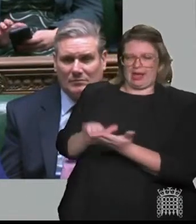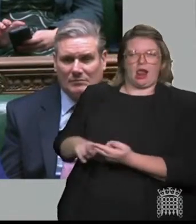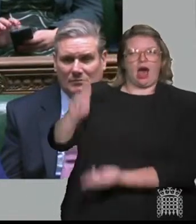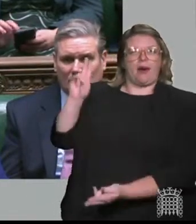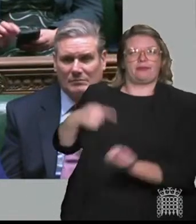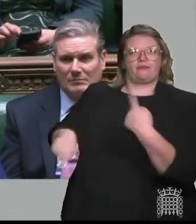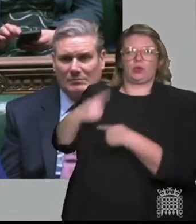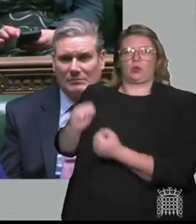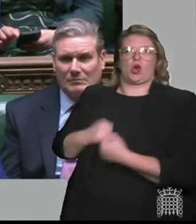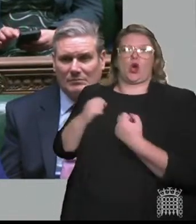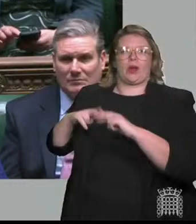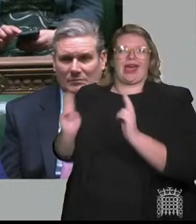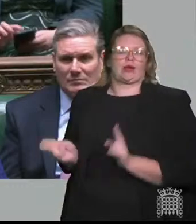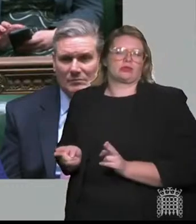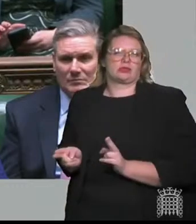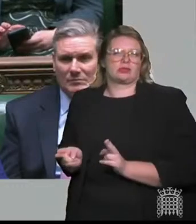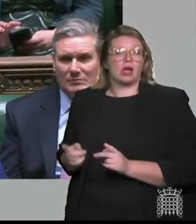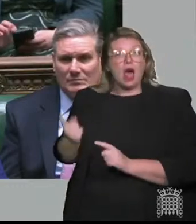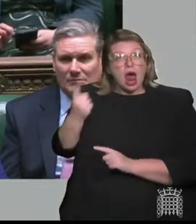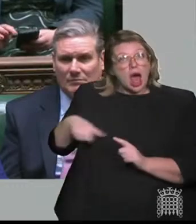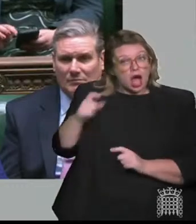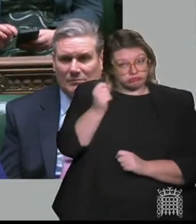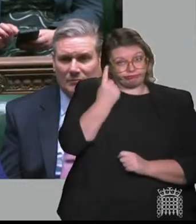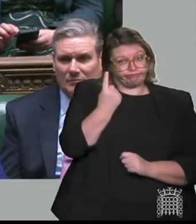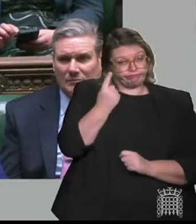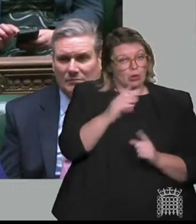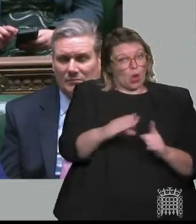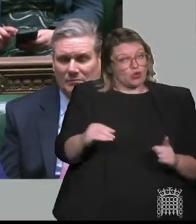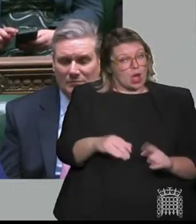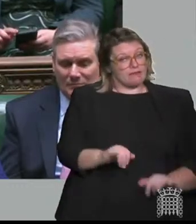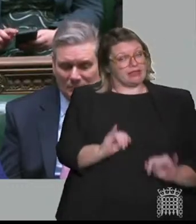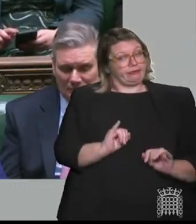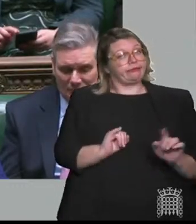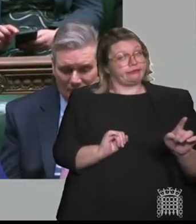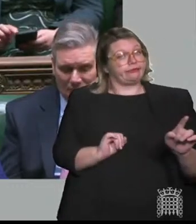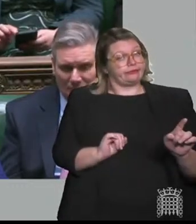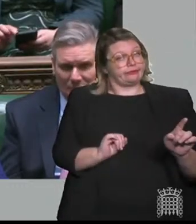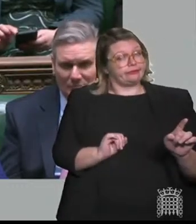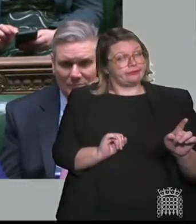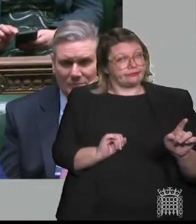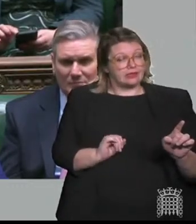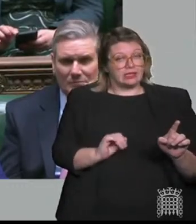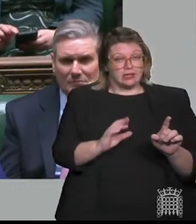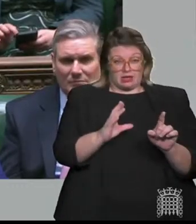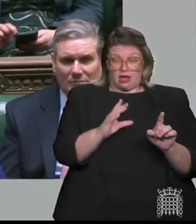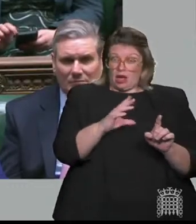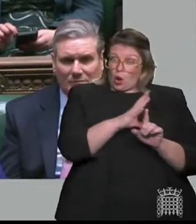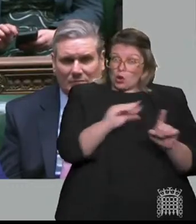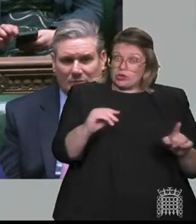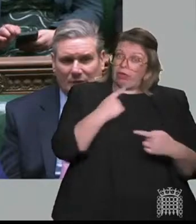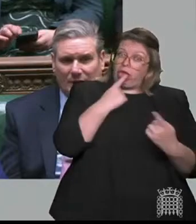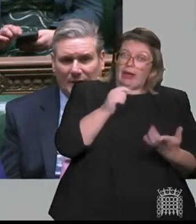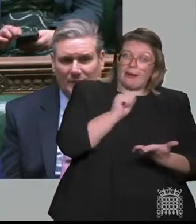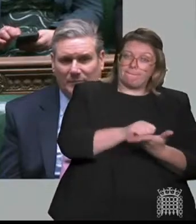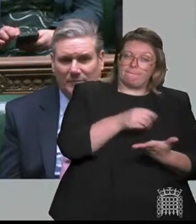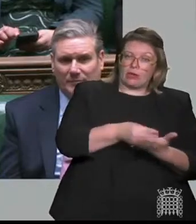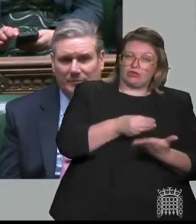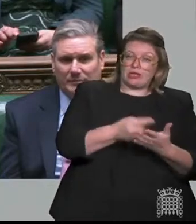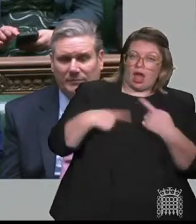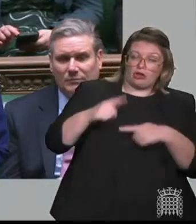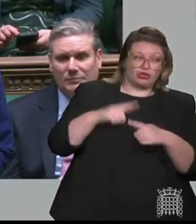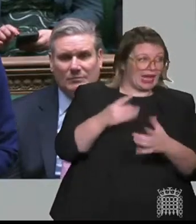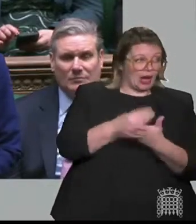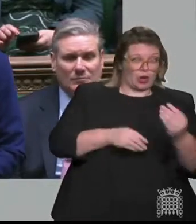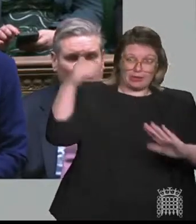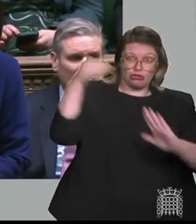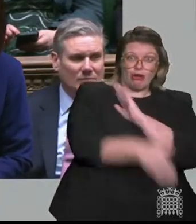year, we saw the true cost of the Conservatives when their kamikaze budget crashed the economy,